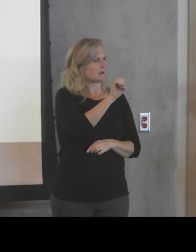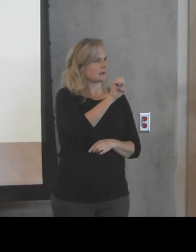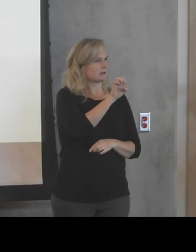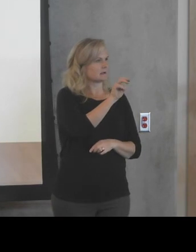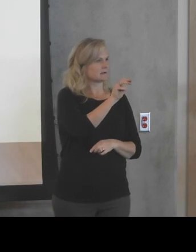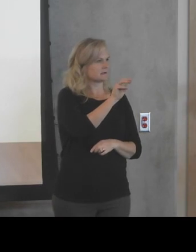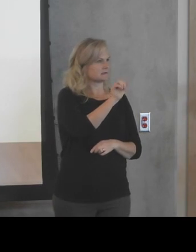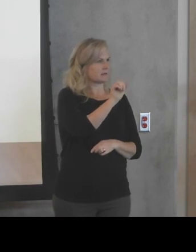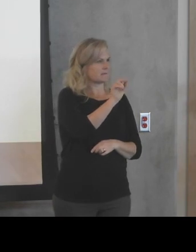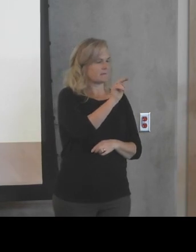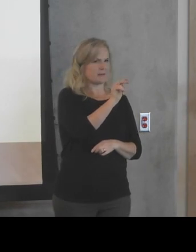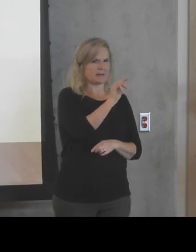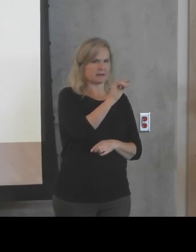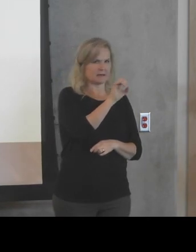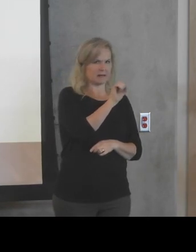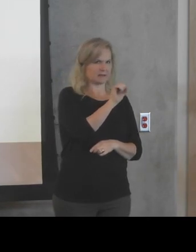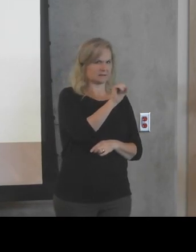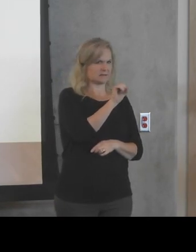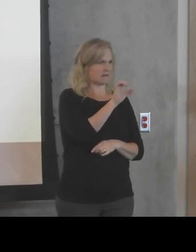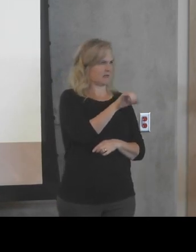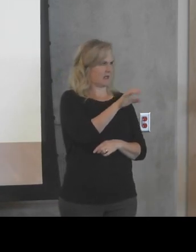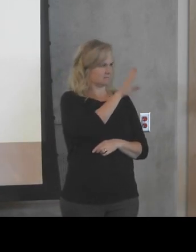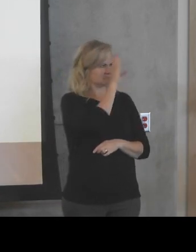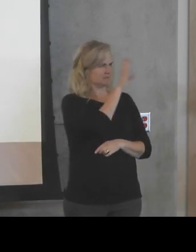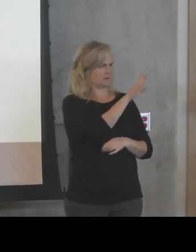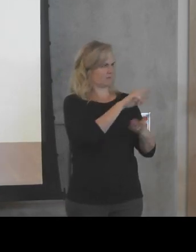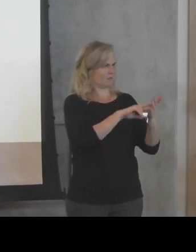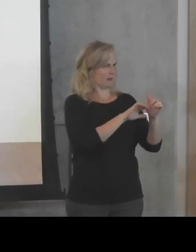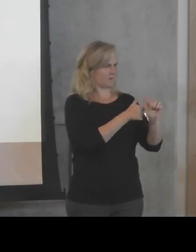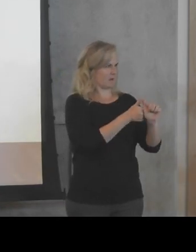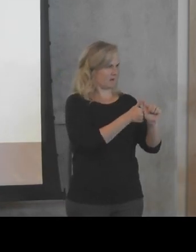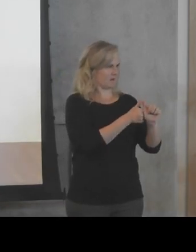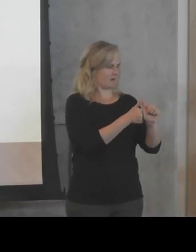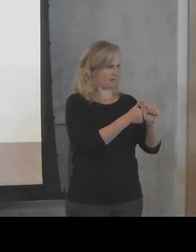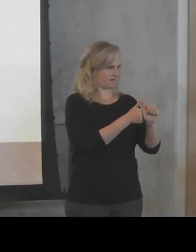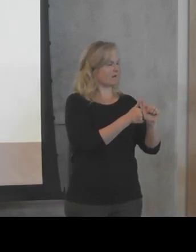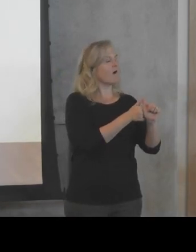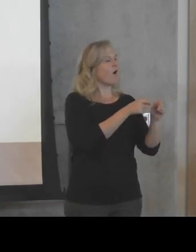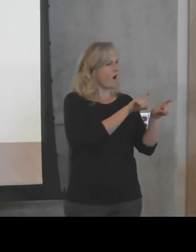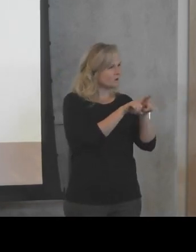meaning of sentences. And we look at that, it's still continuing that vocabulary building.